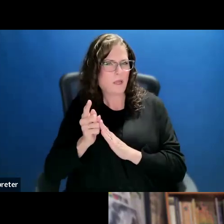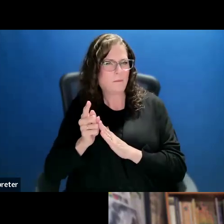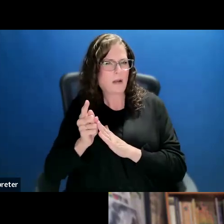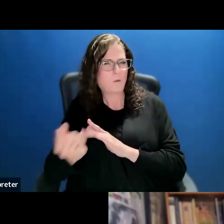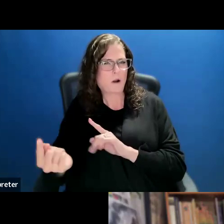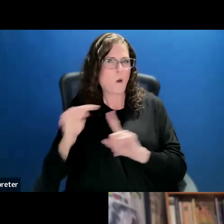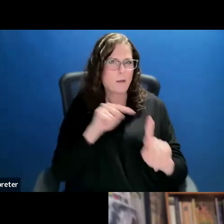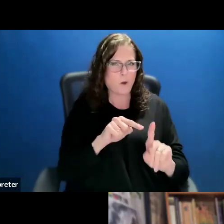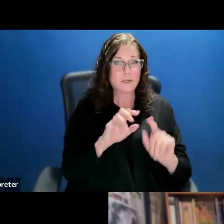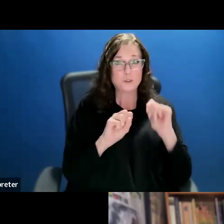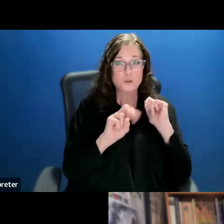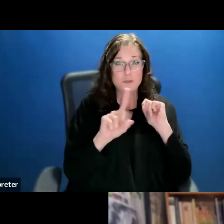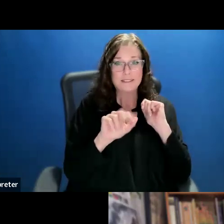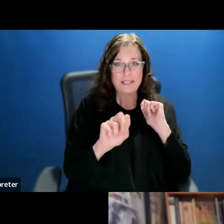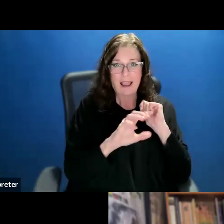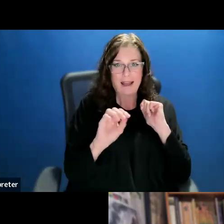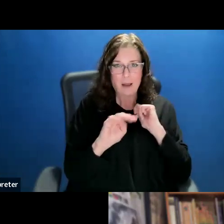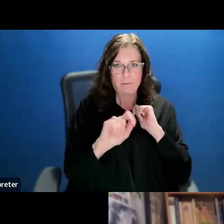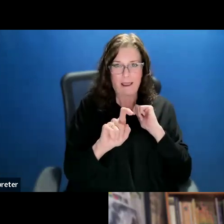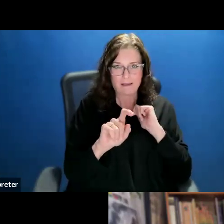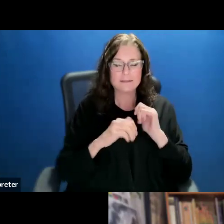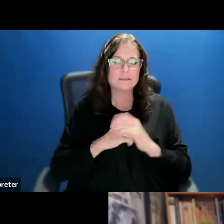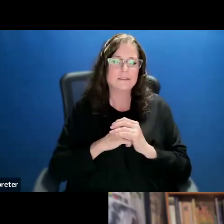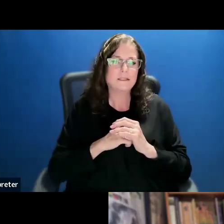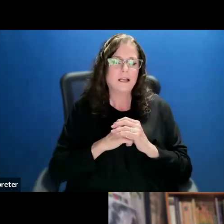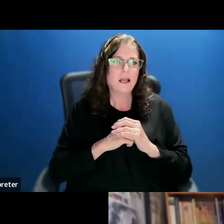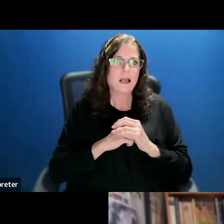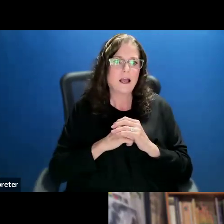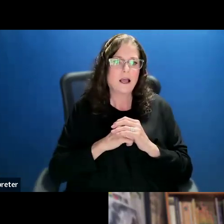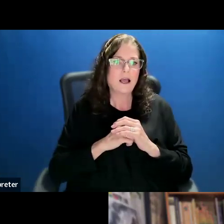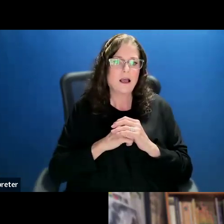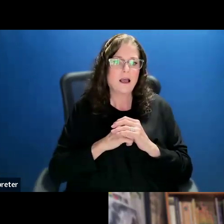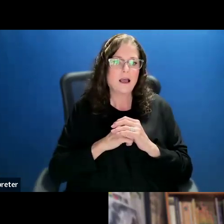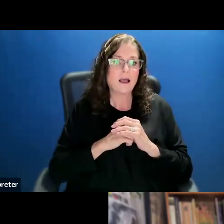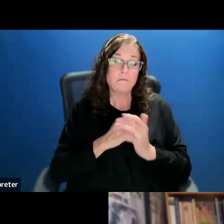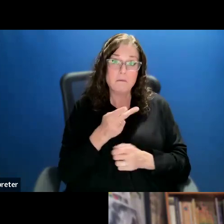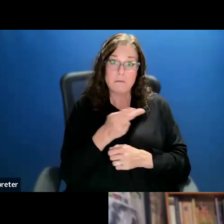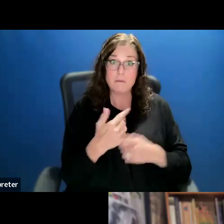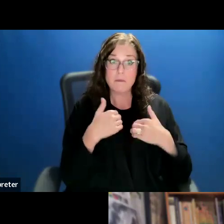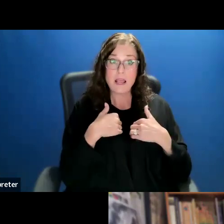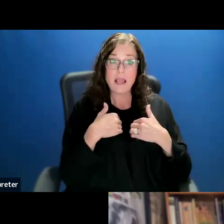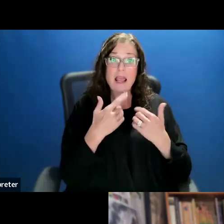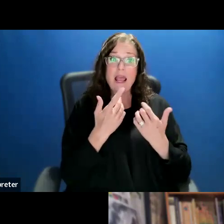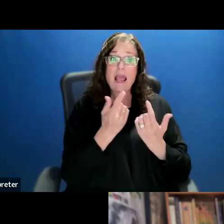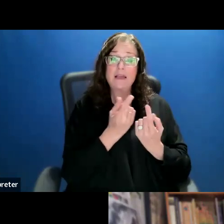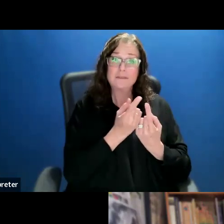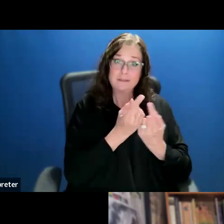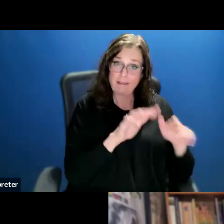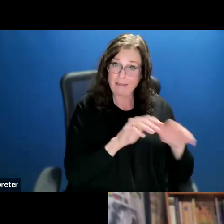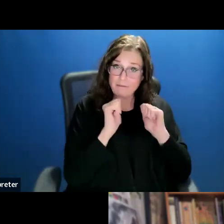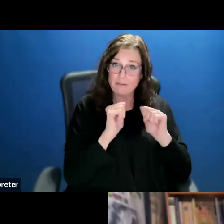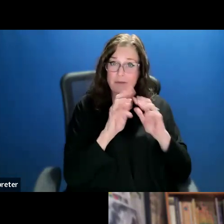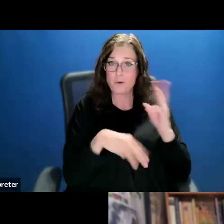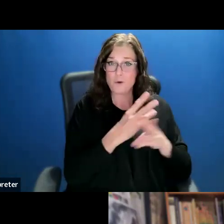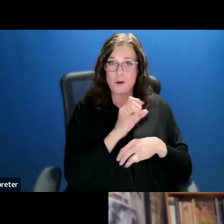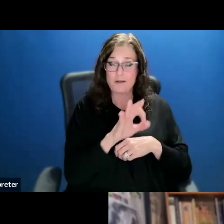hop over to Suzanne and Max, um, who have departed the world